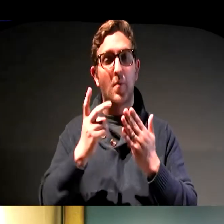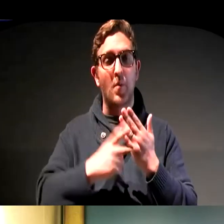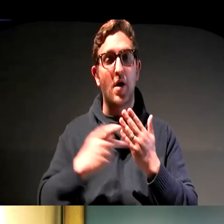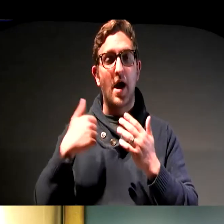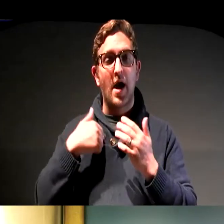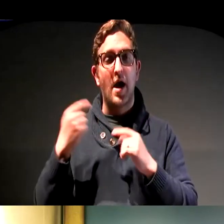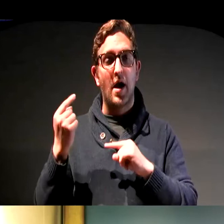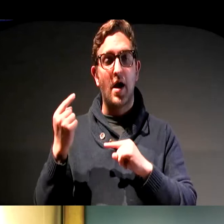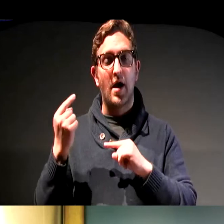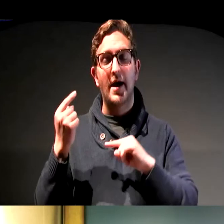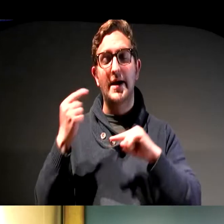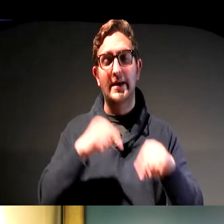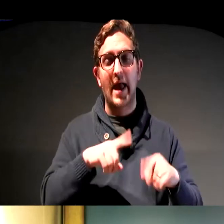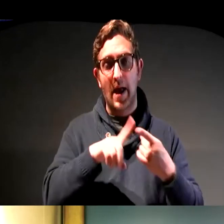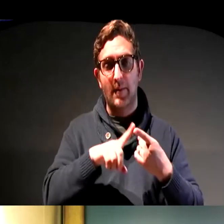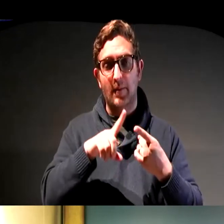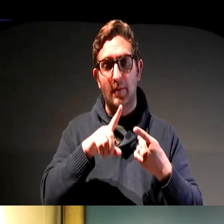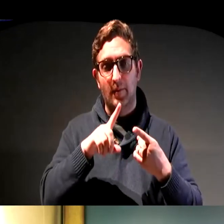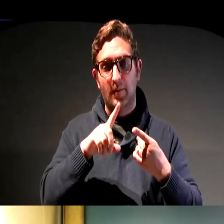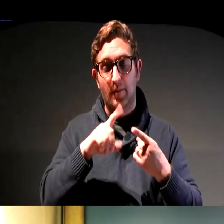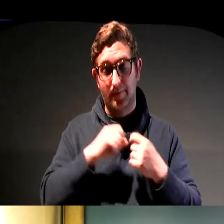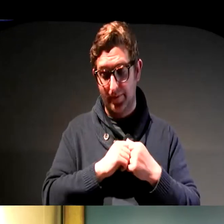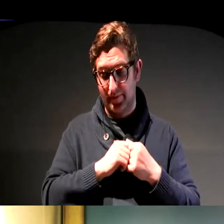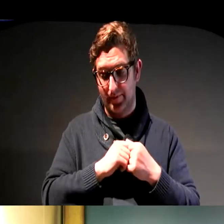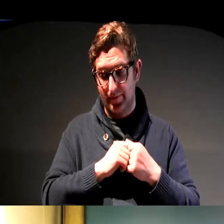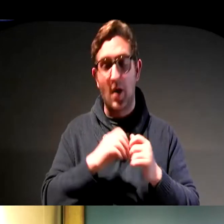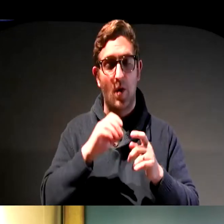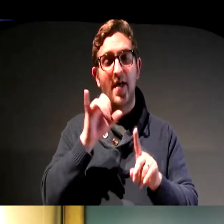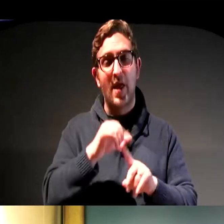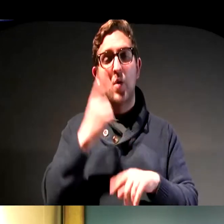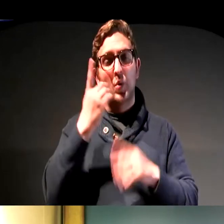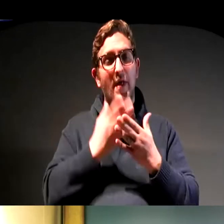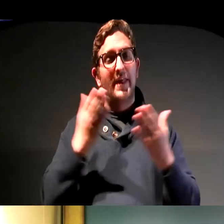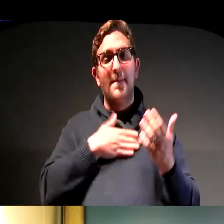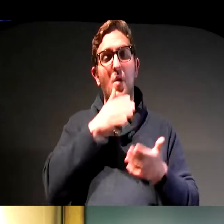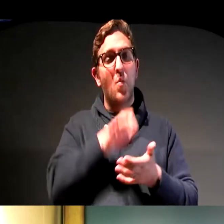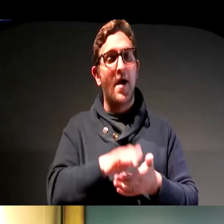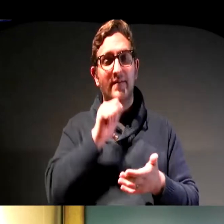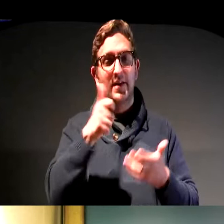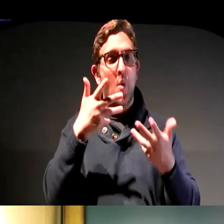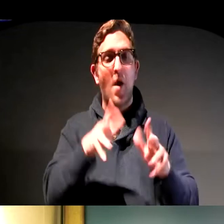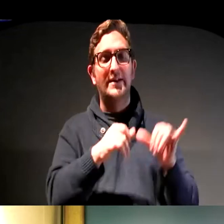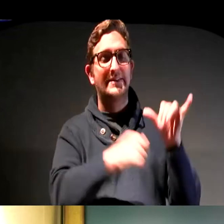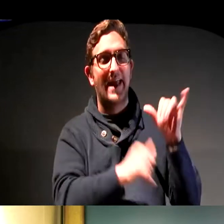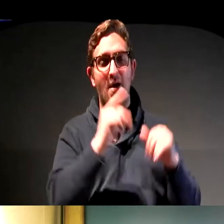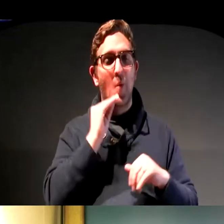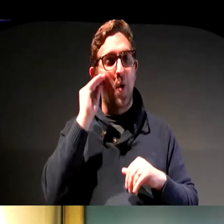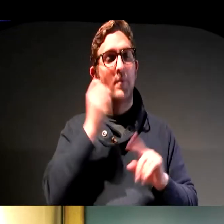me to work. And so it's one of those things where my wife just did not want to be did not want to stay at home. She wanted to work as